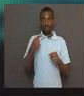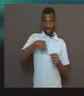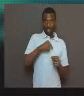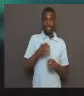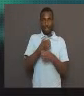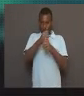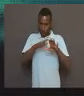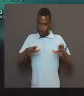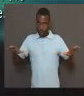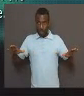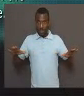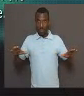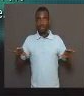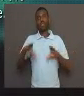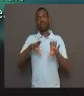conclusion.